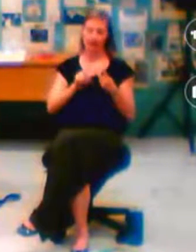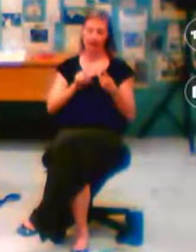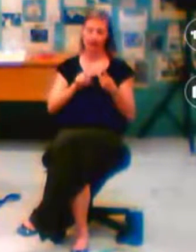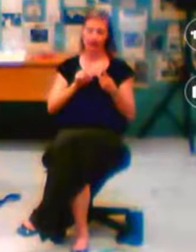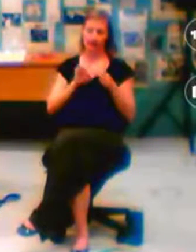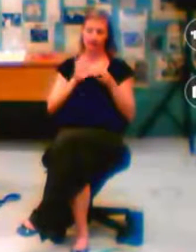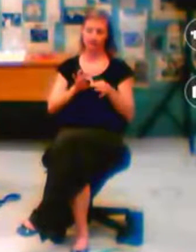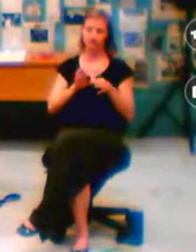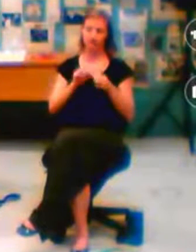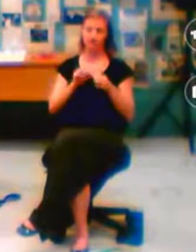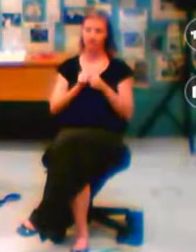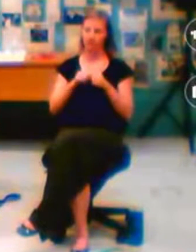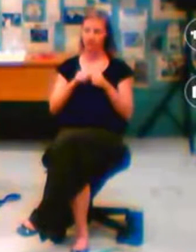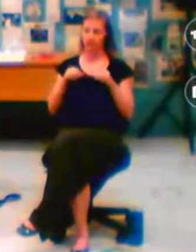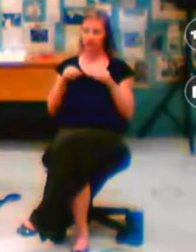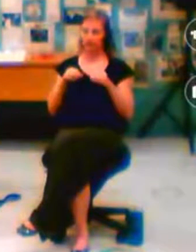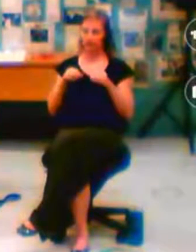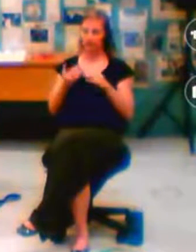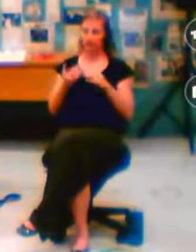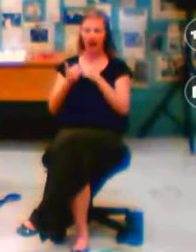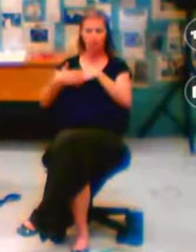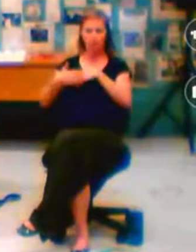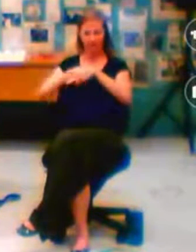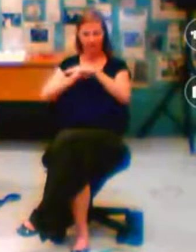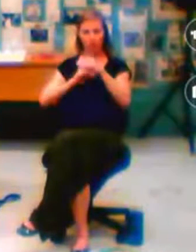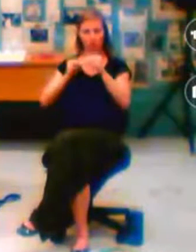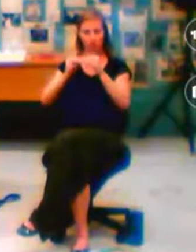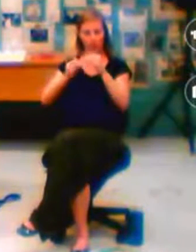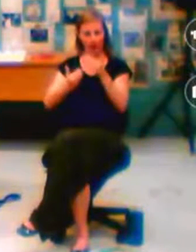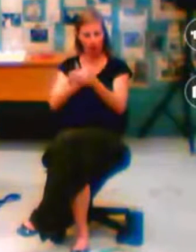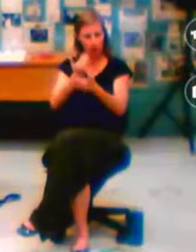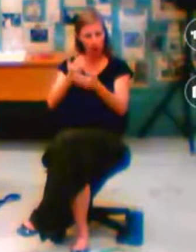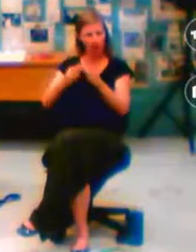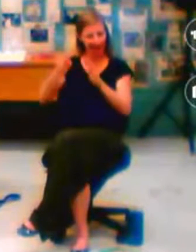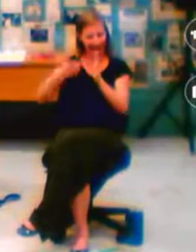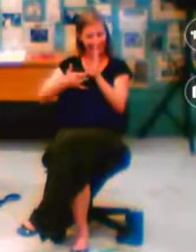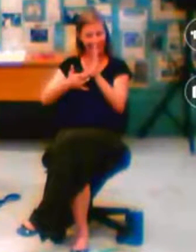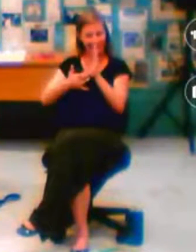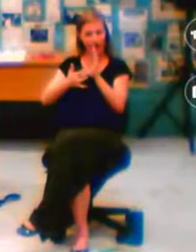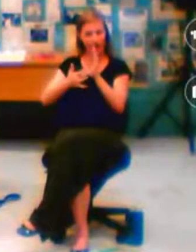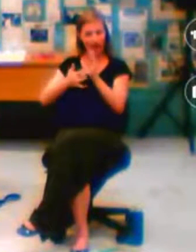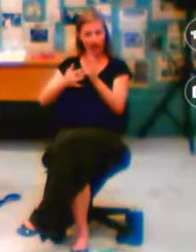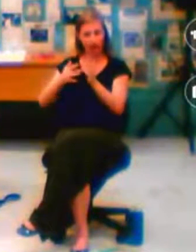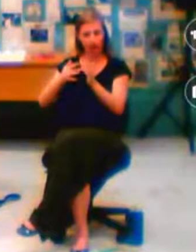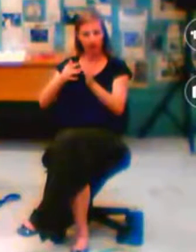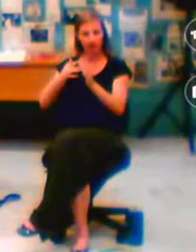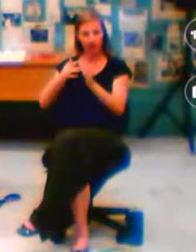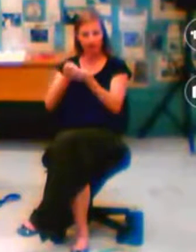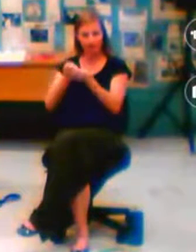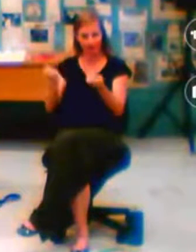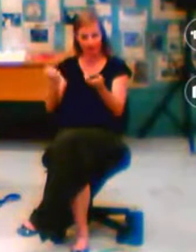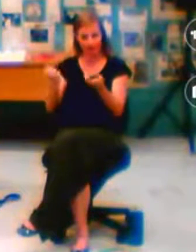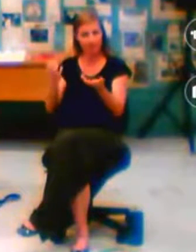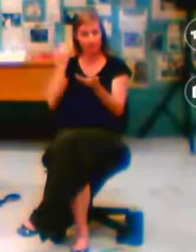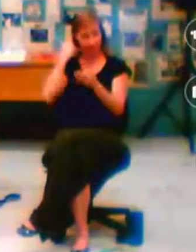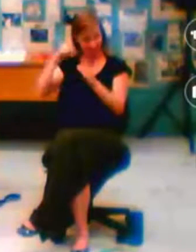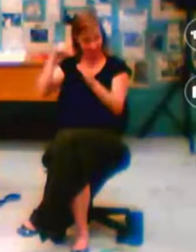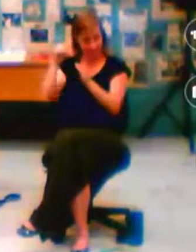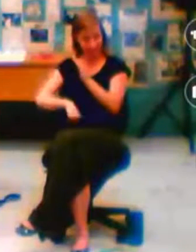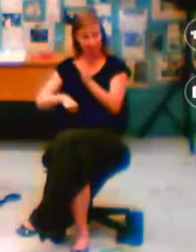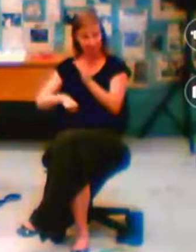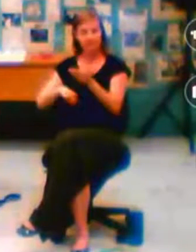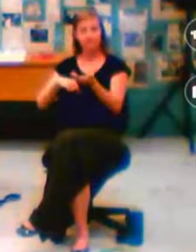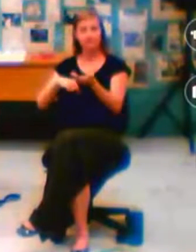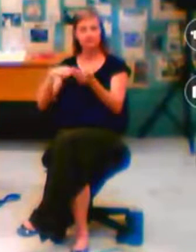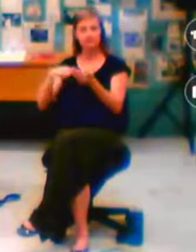Was Green Mountain Care's collapse, did that precede the writing and what was learned from them? And the second question is on